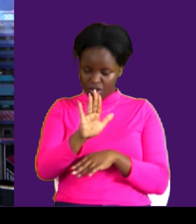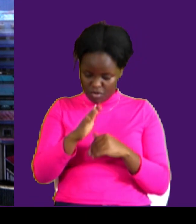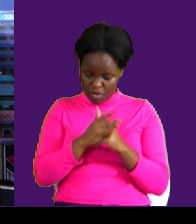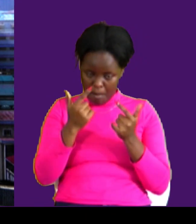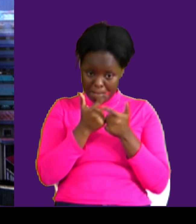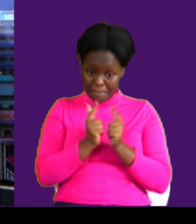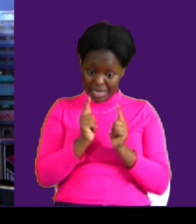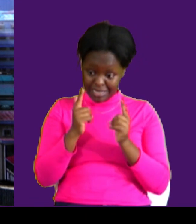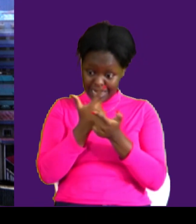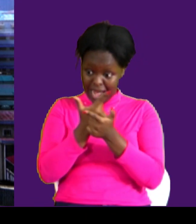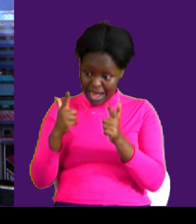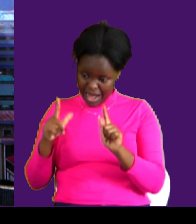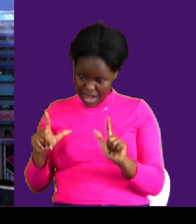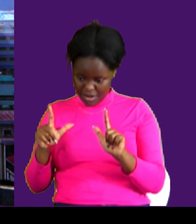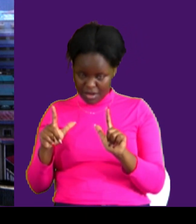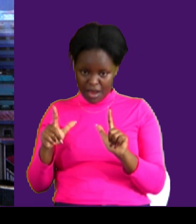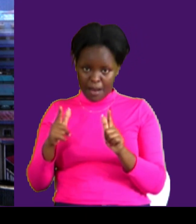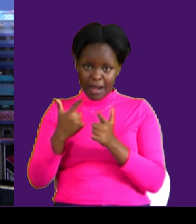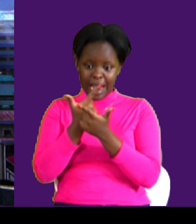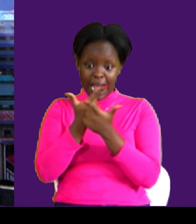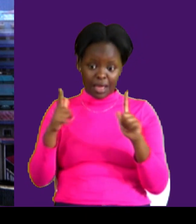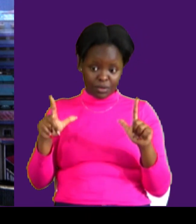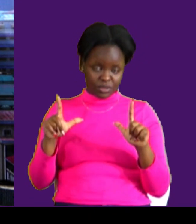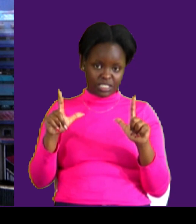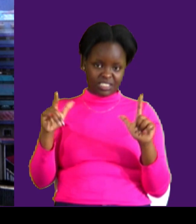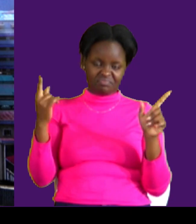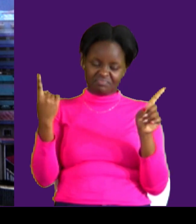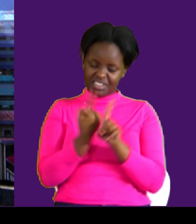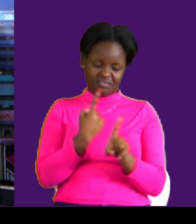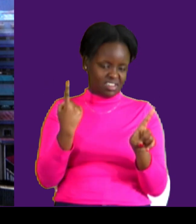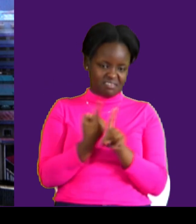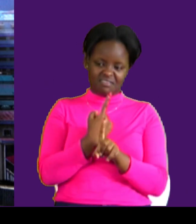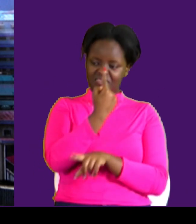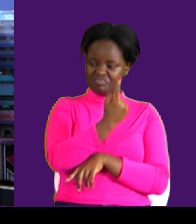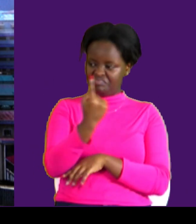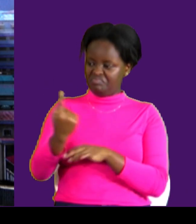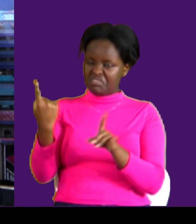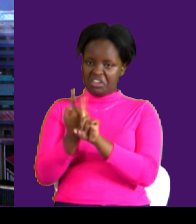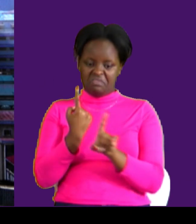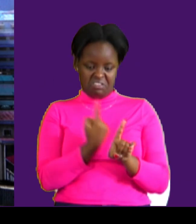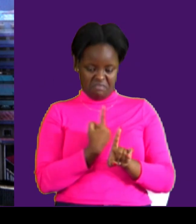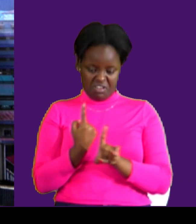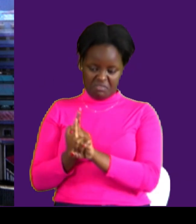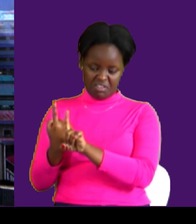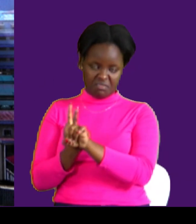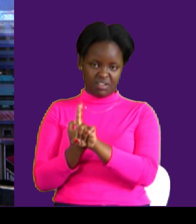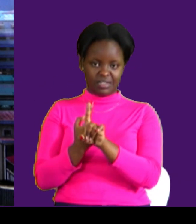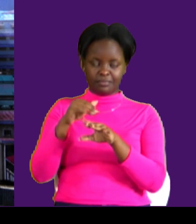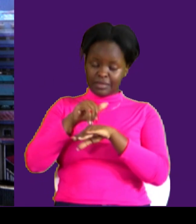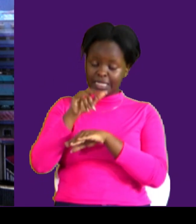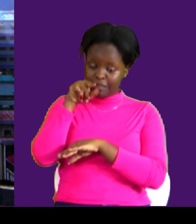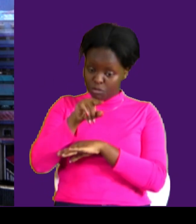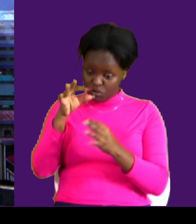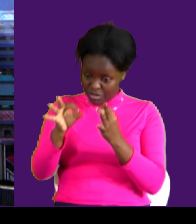of communication in that conference is different, or is different from everyone's. So it sends to you specifically, and